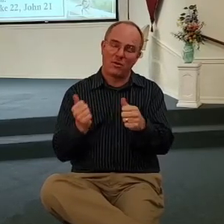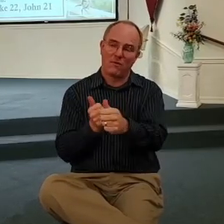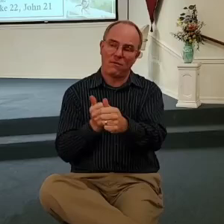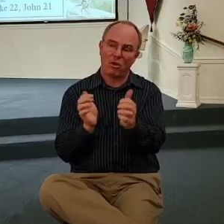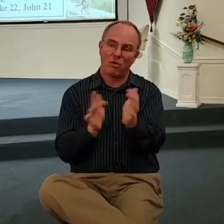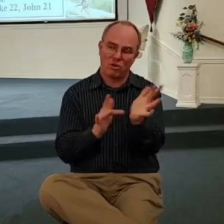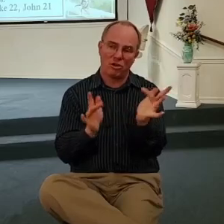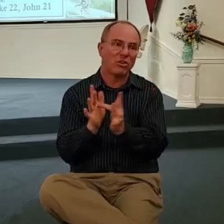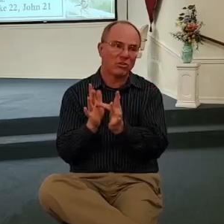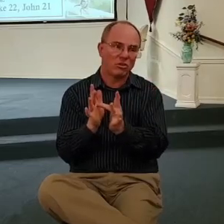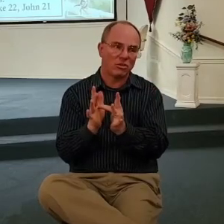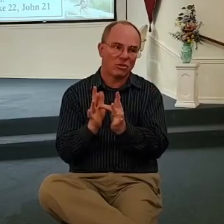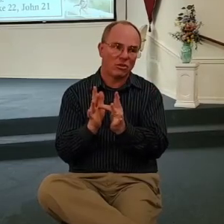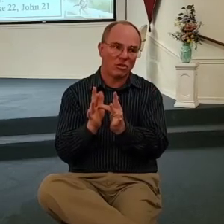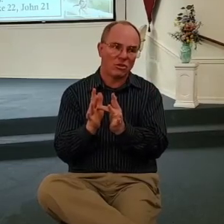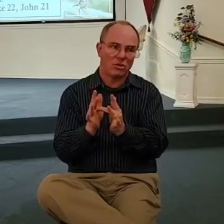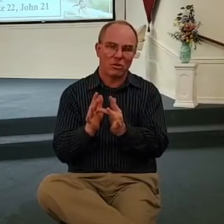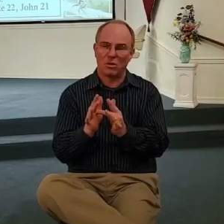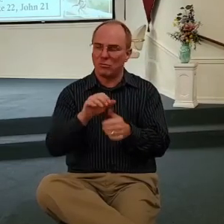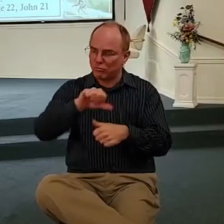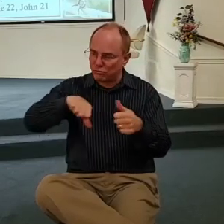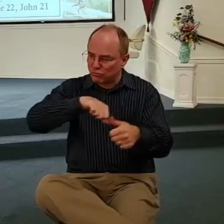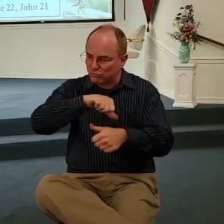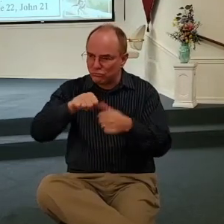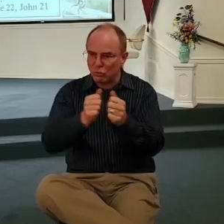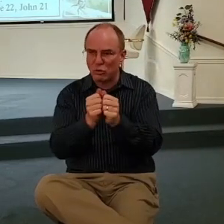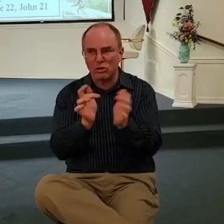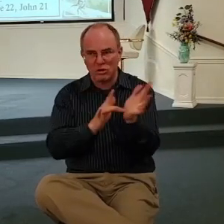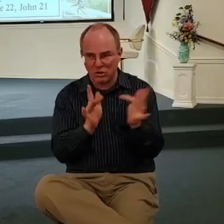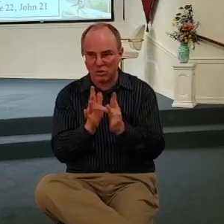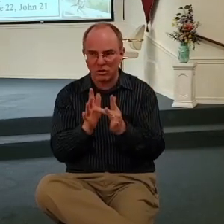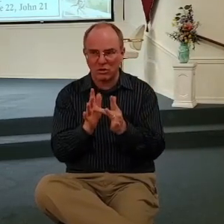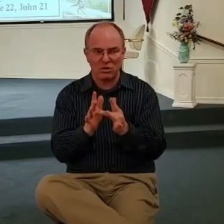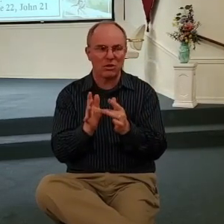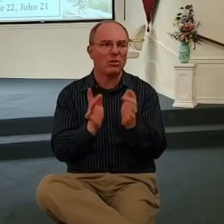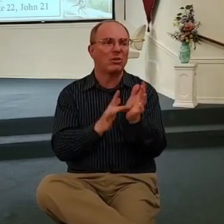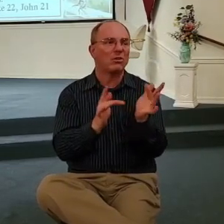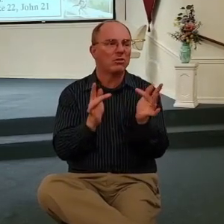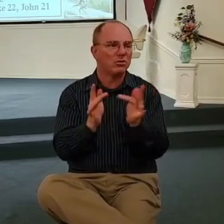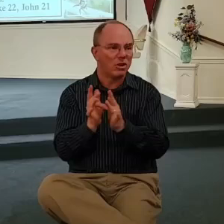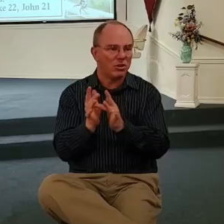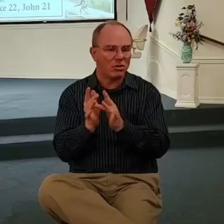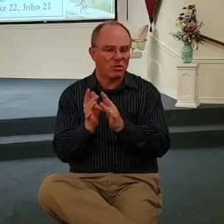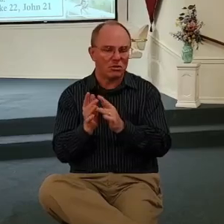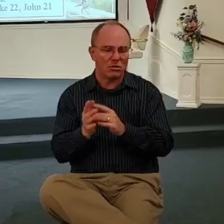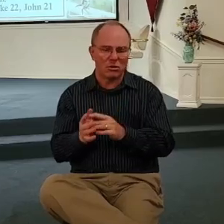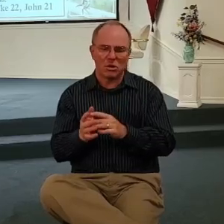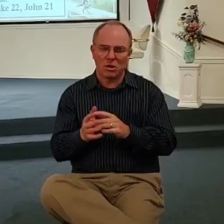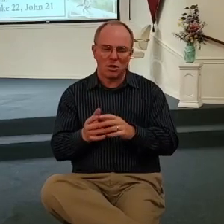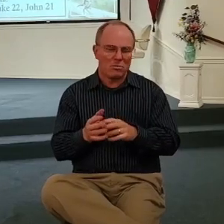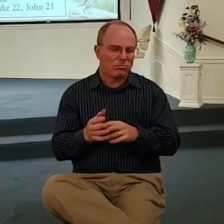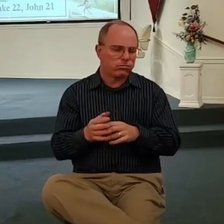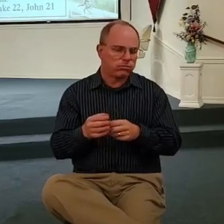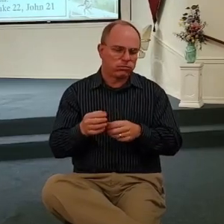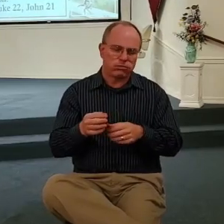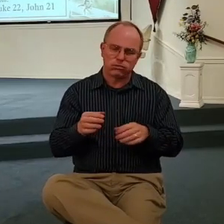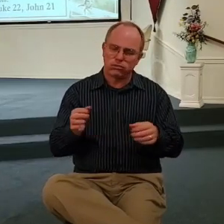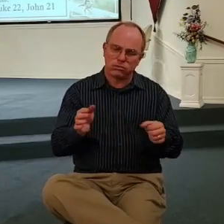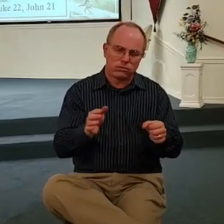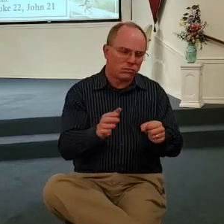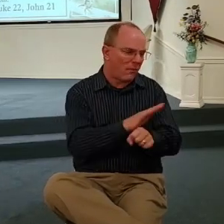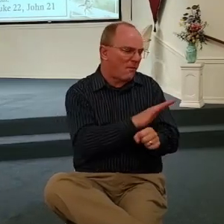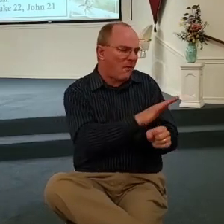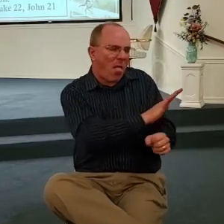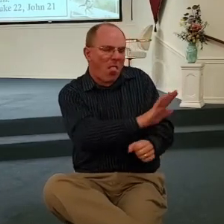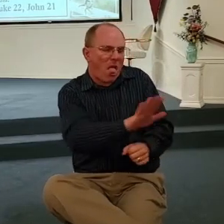They've communed with Jesus. Jesus poured everything into their lives, prepping them for the service